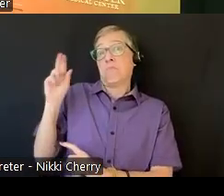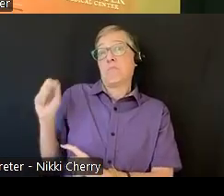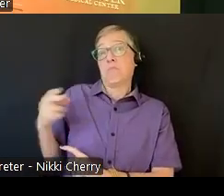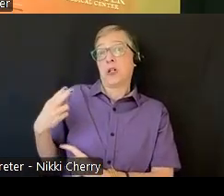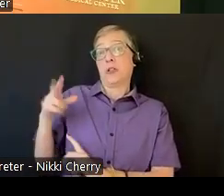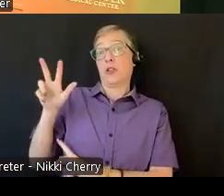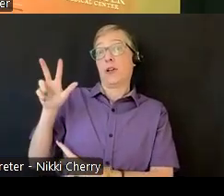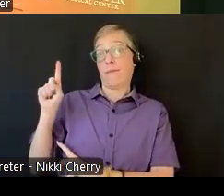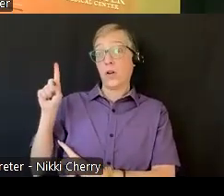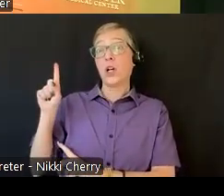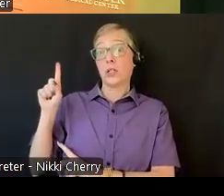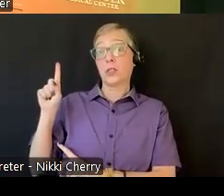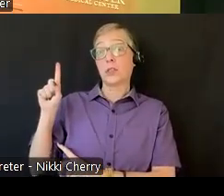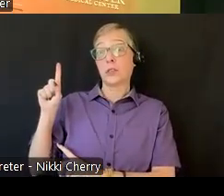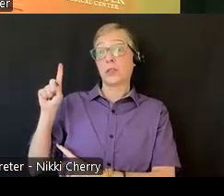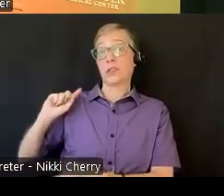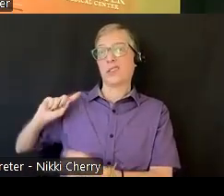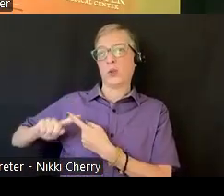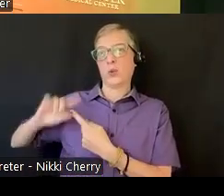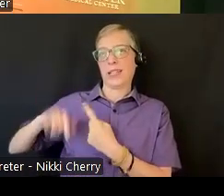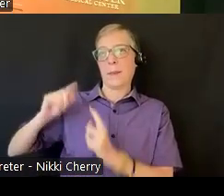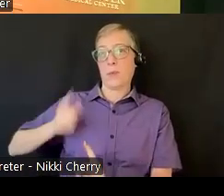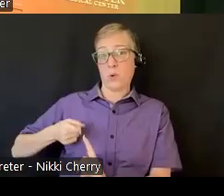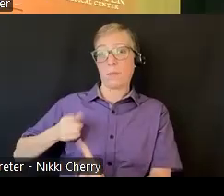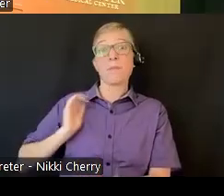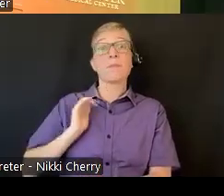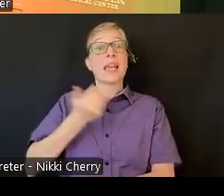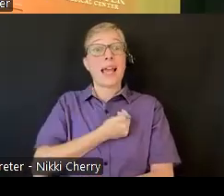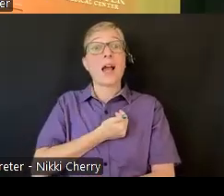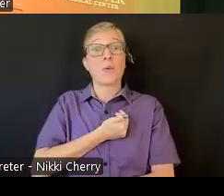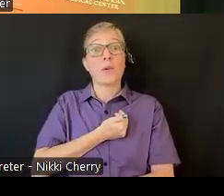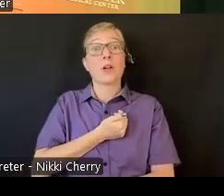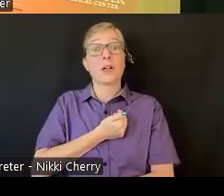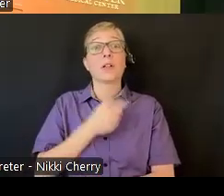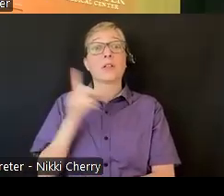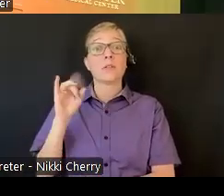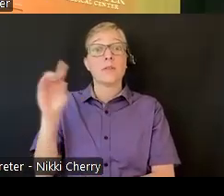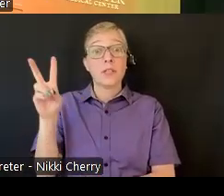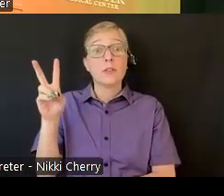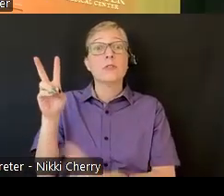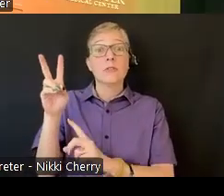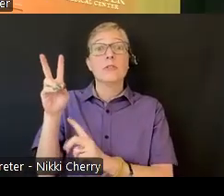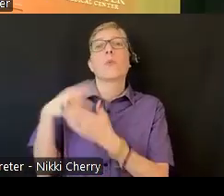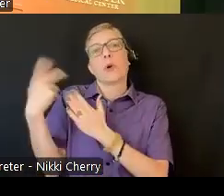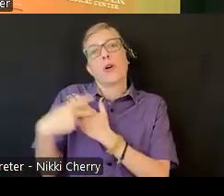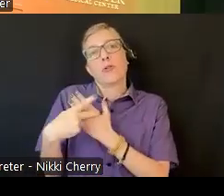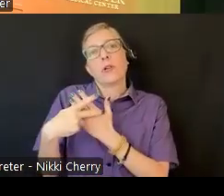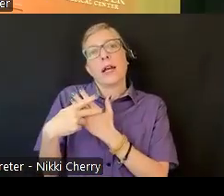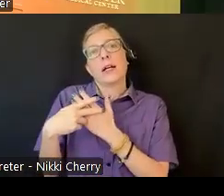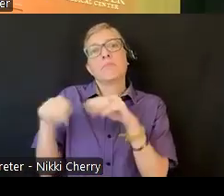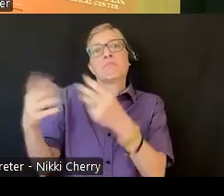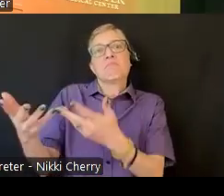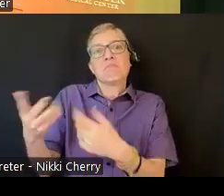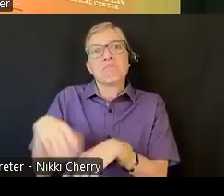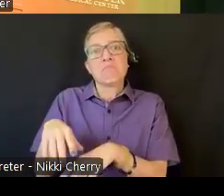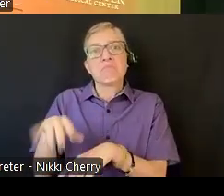budget delivered about $1.3 million margin, and the clinical side of the